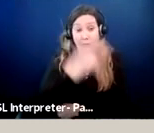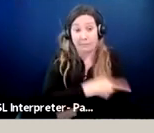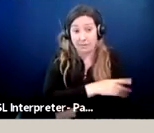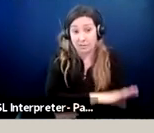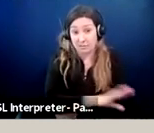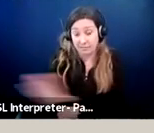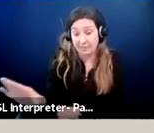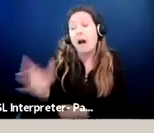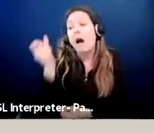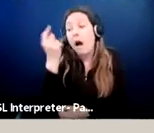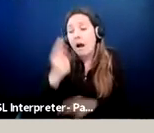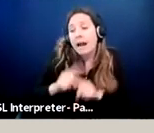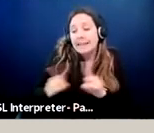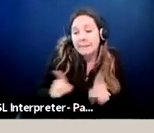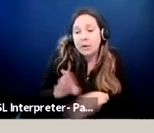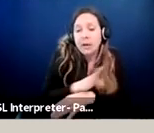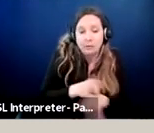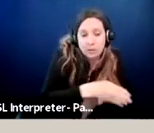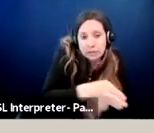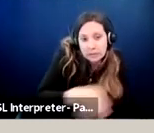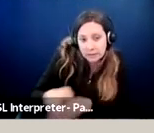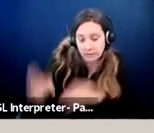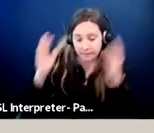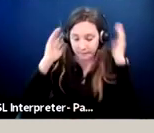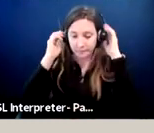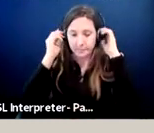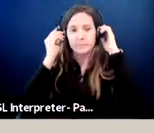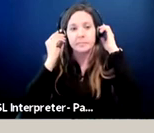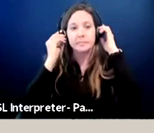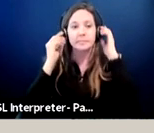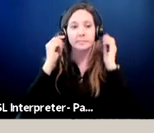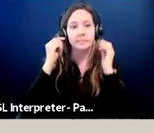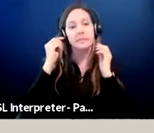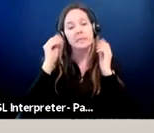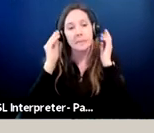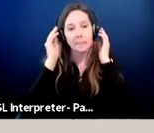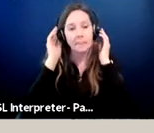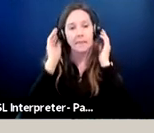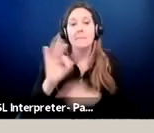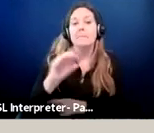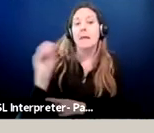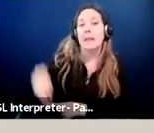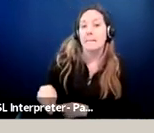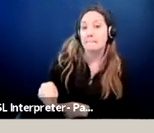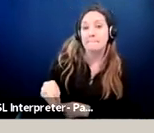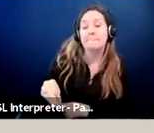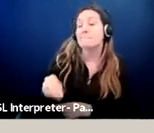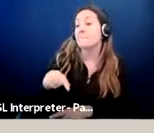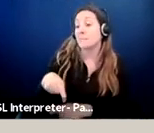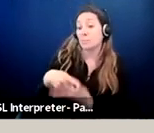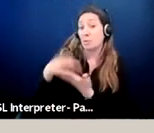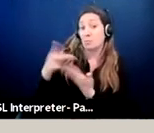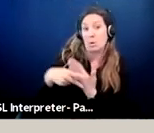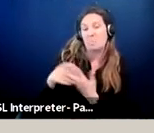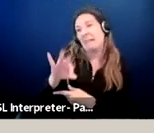different industries. 90% of the programs you're going to see are, they're non-dilutive or they're non-refundable programs, 95%